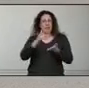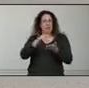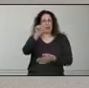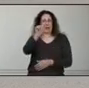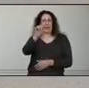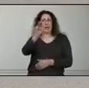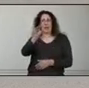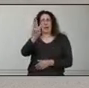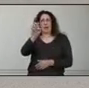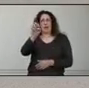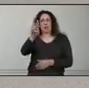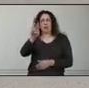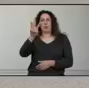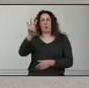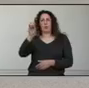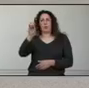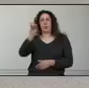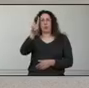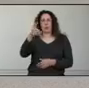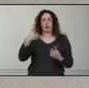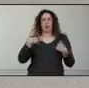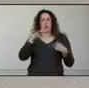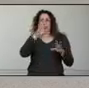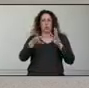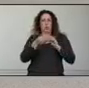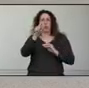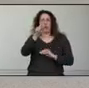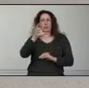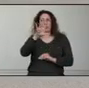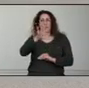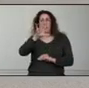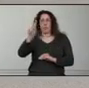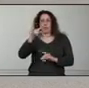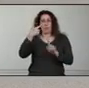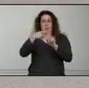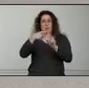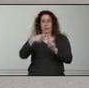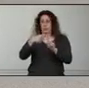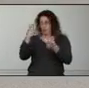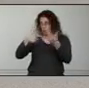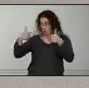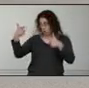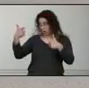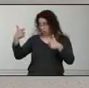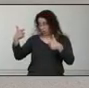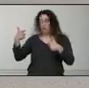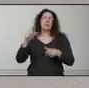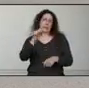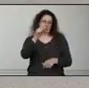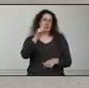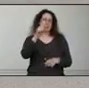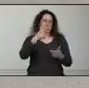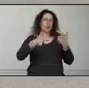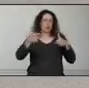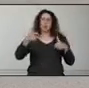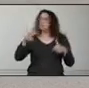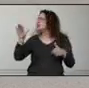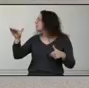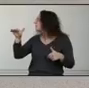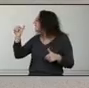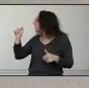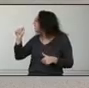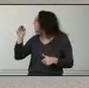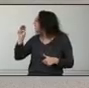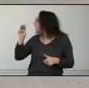a total of 151 positives. Is that the largest, do you know? Yeah, I think that's the largest. I'm sorry, Roger, what was that,